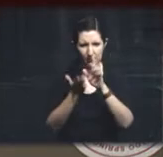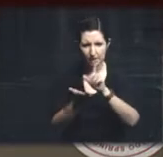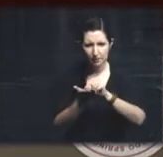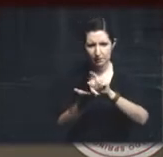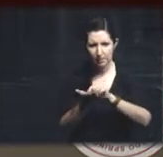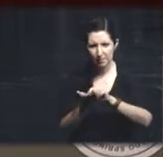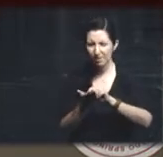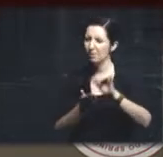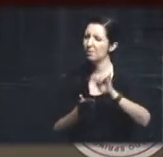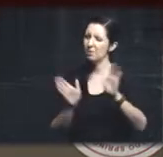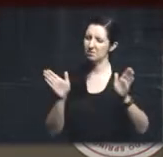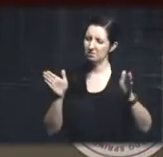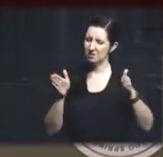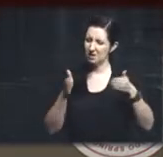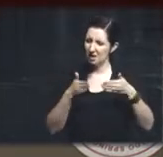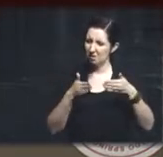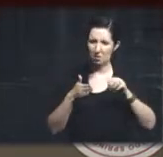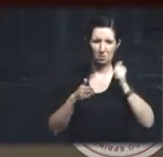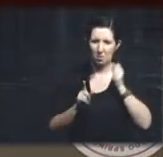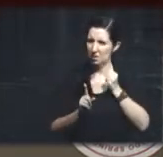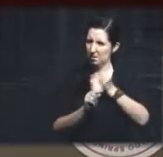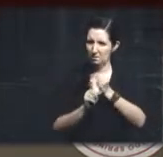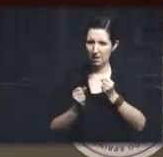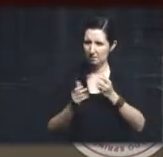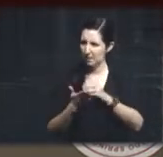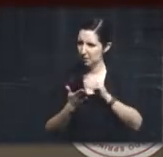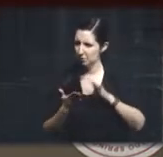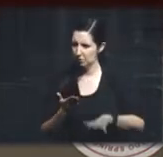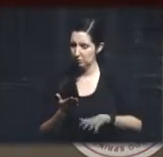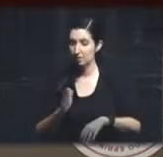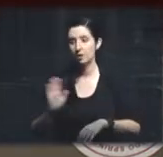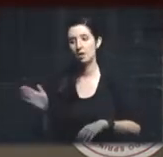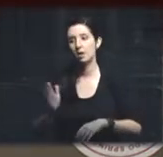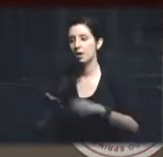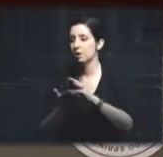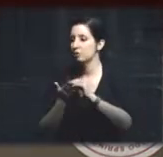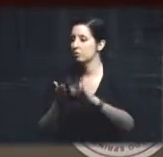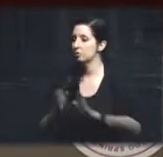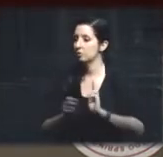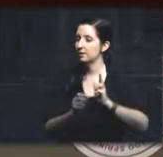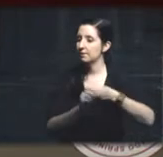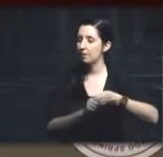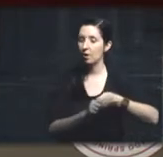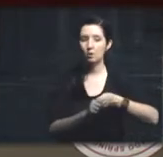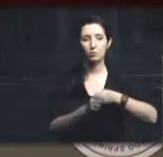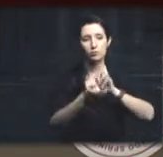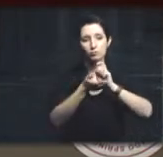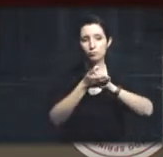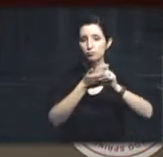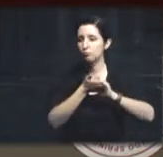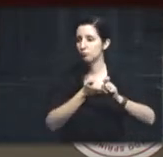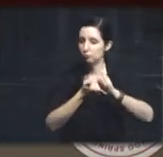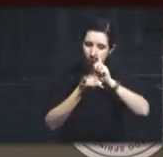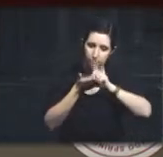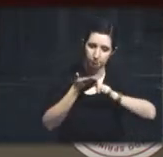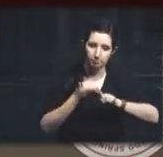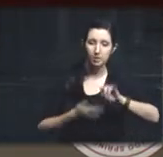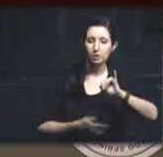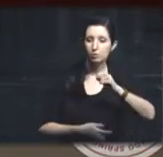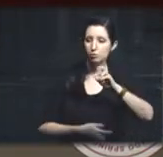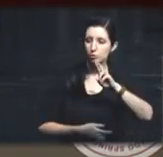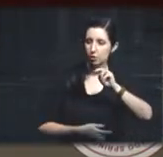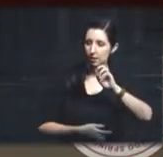not impact a lot of students. But it is students in journalism and English and multi-graphic design and, help me, what